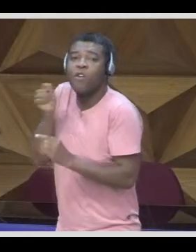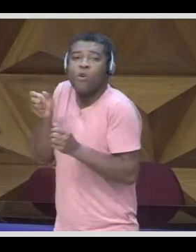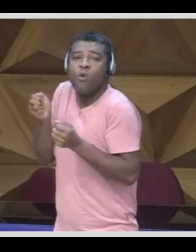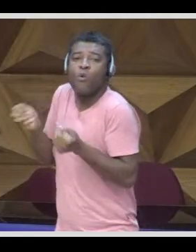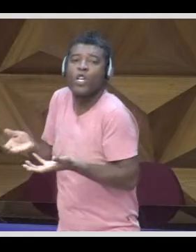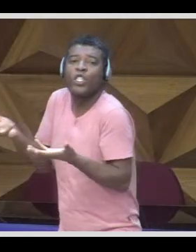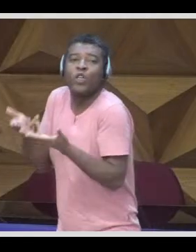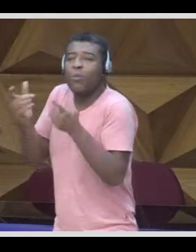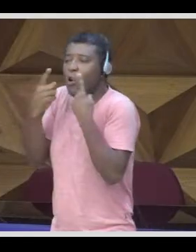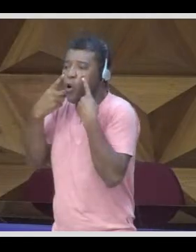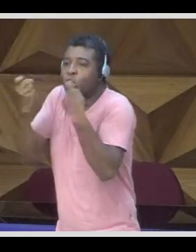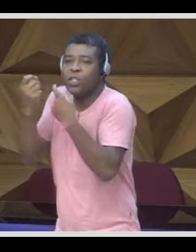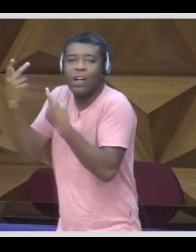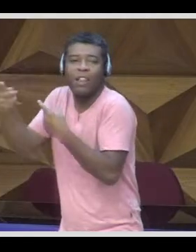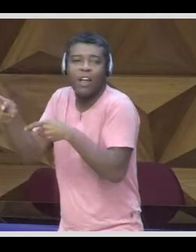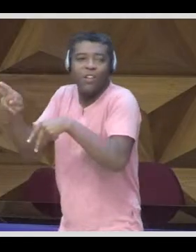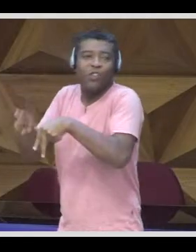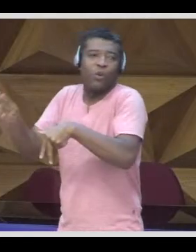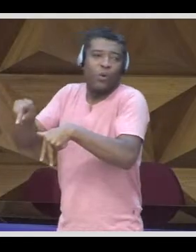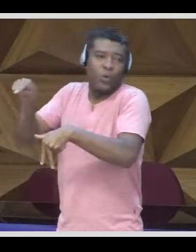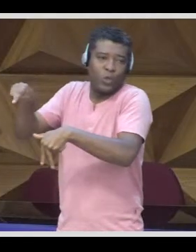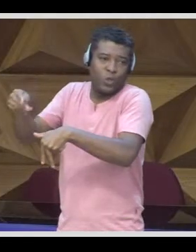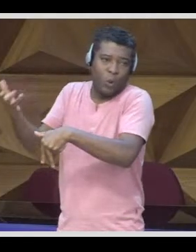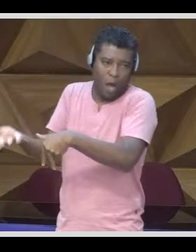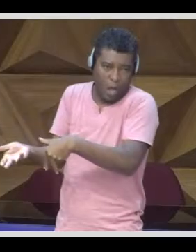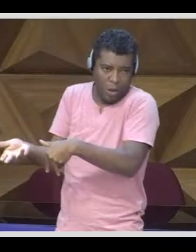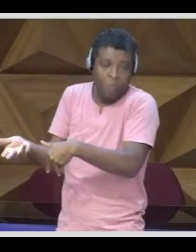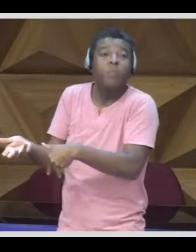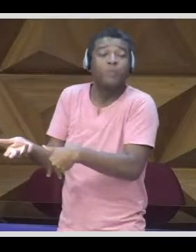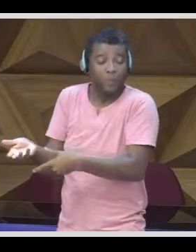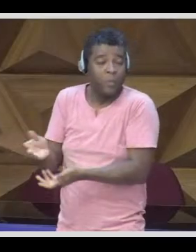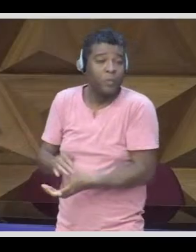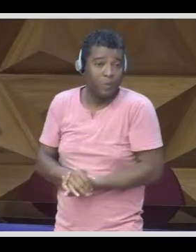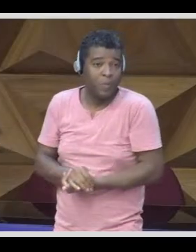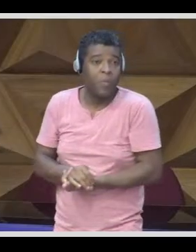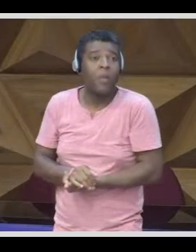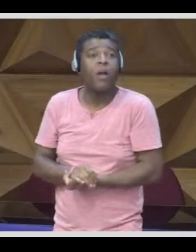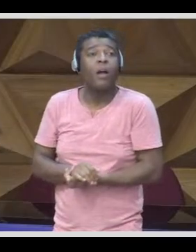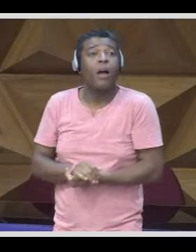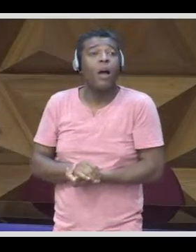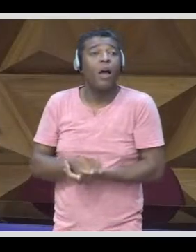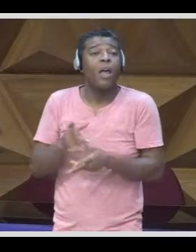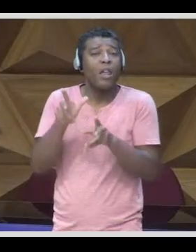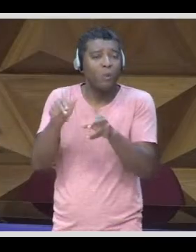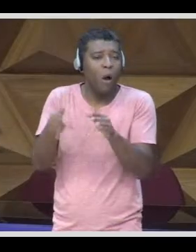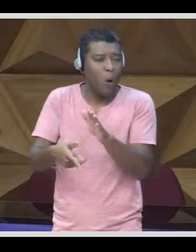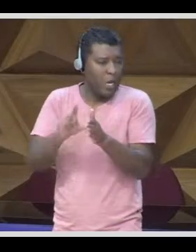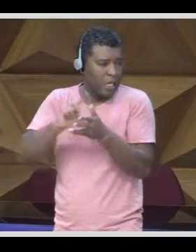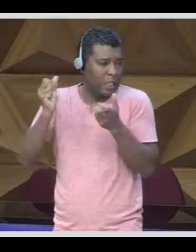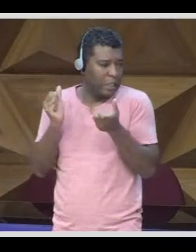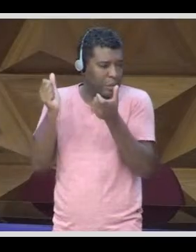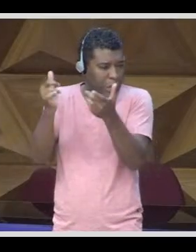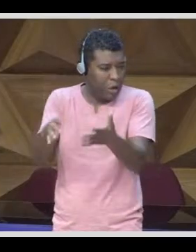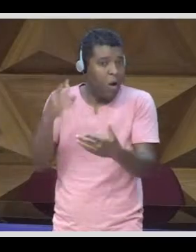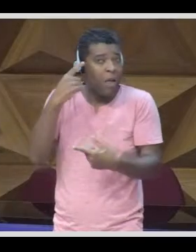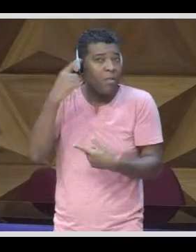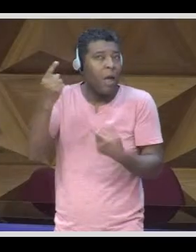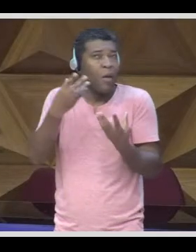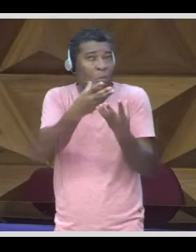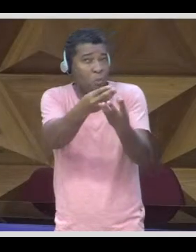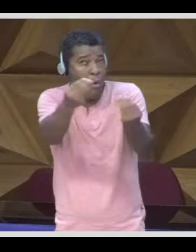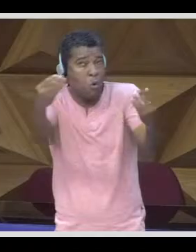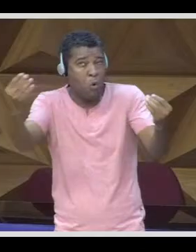can we do that? As said, the idea that many followed was to explore this as a component